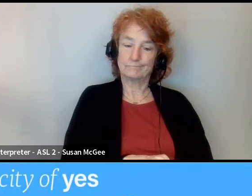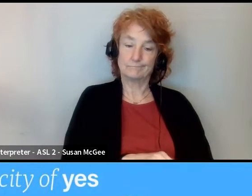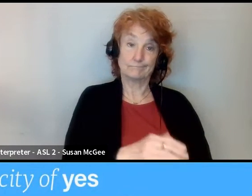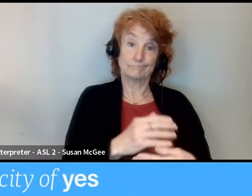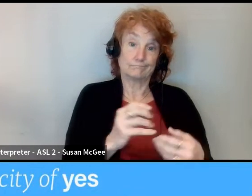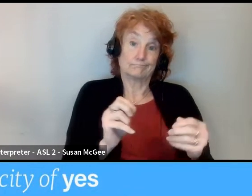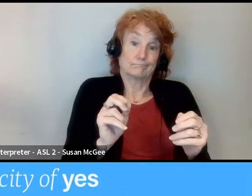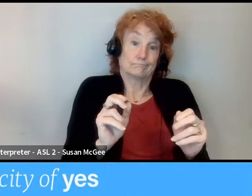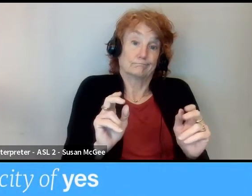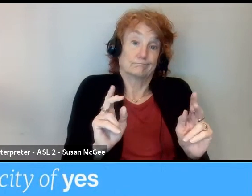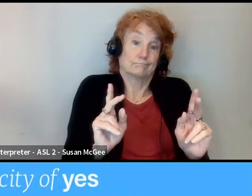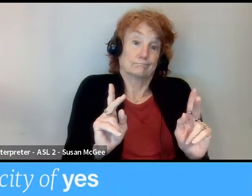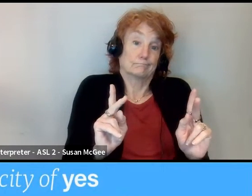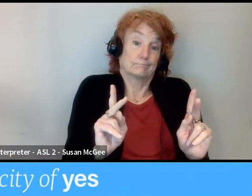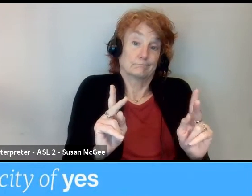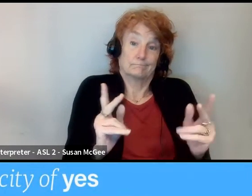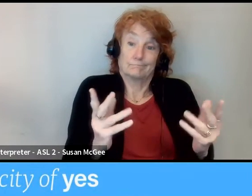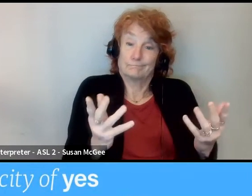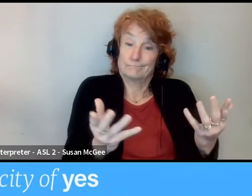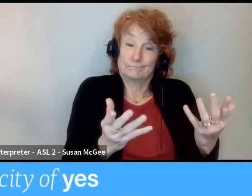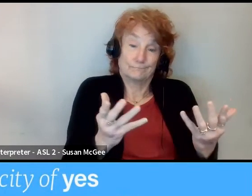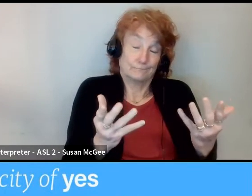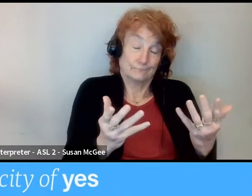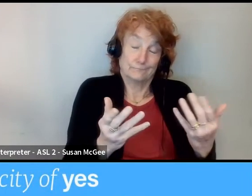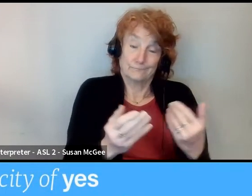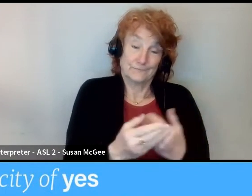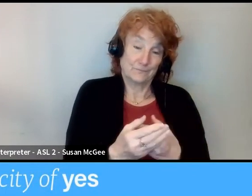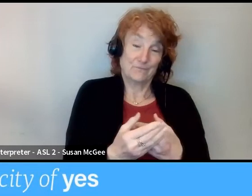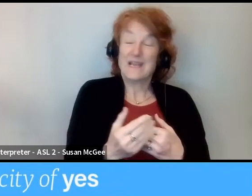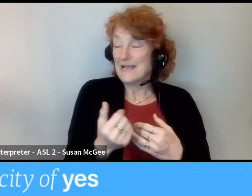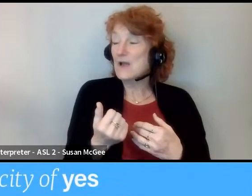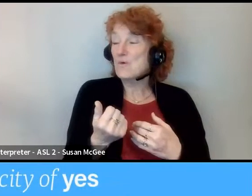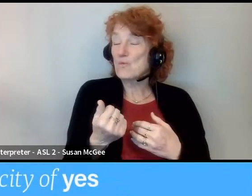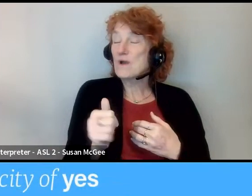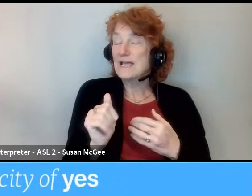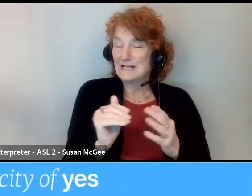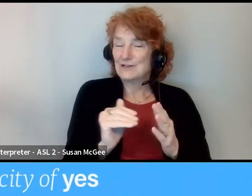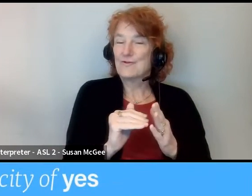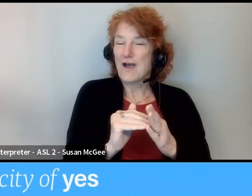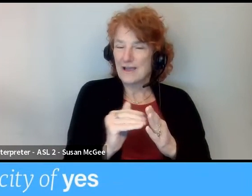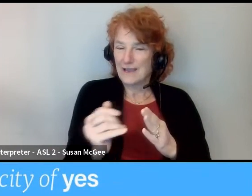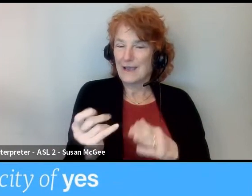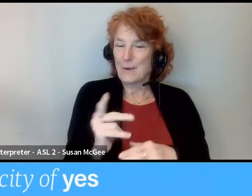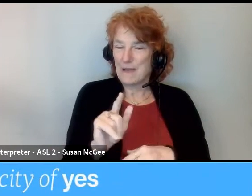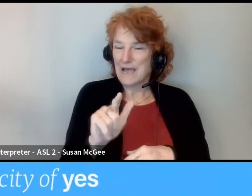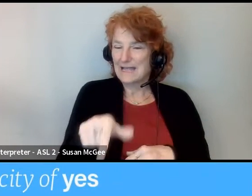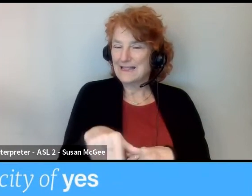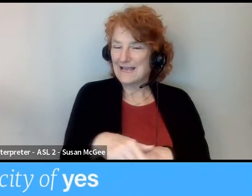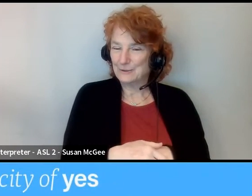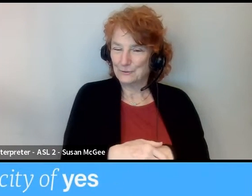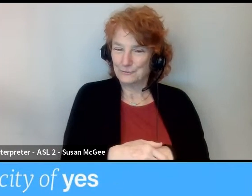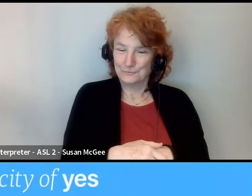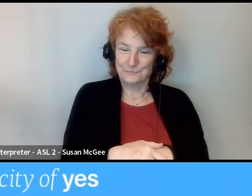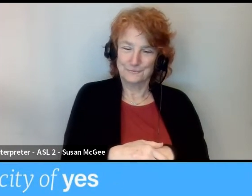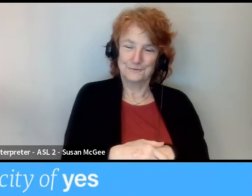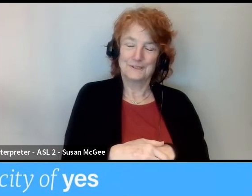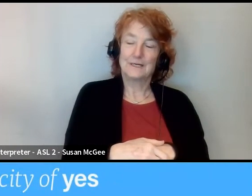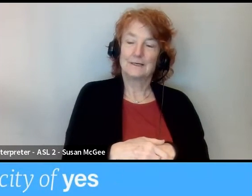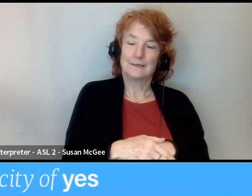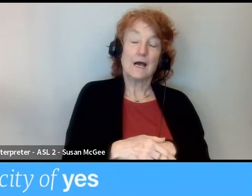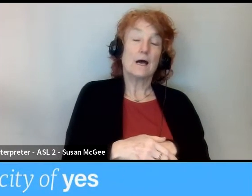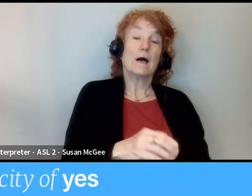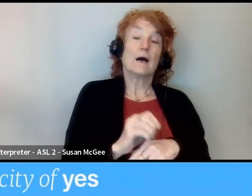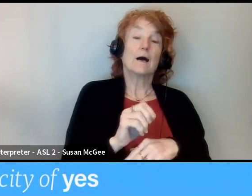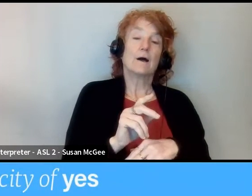Okay. We're Okay, going to David. keep trying. Yeah, We're- let's move on. Sounds There good. we go.